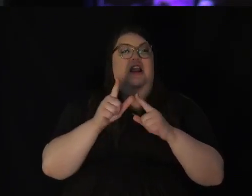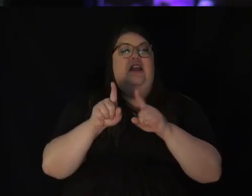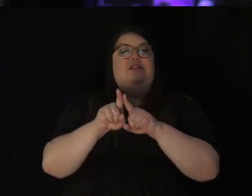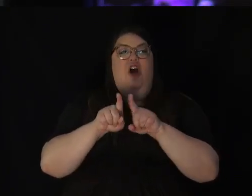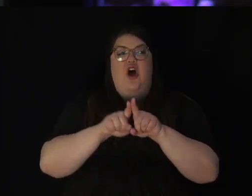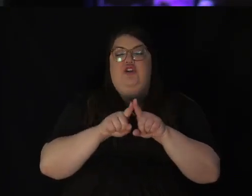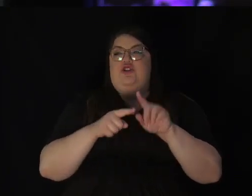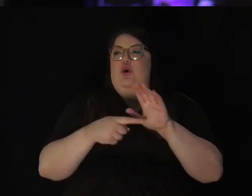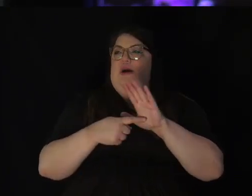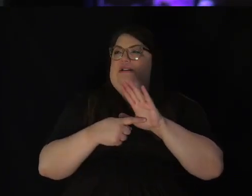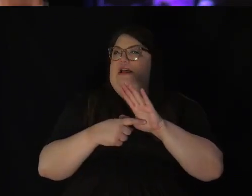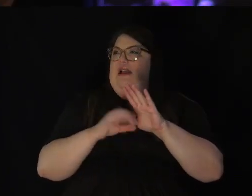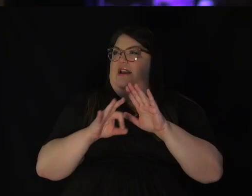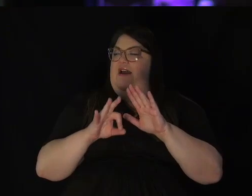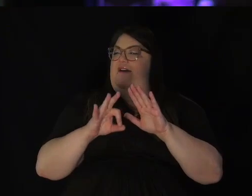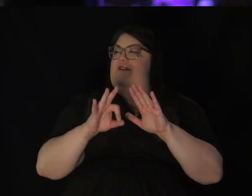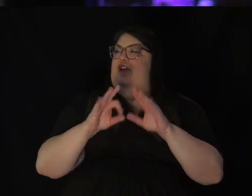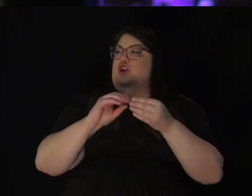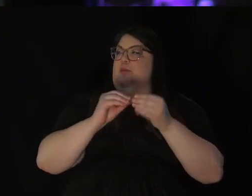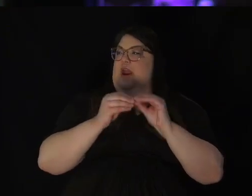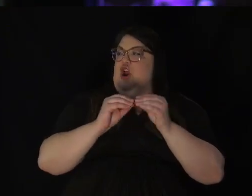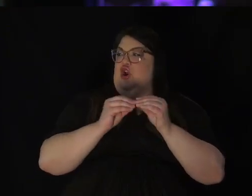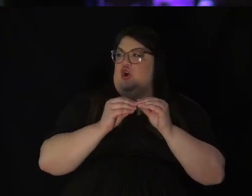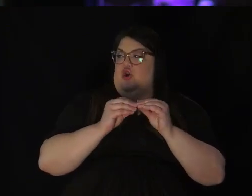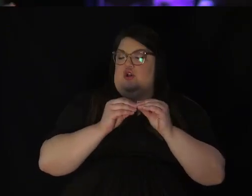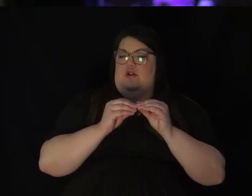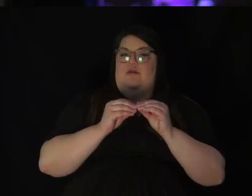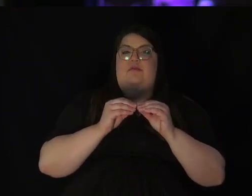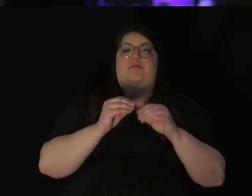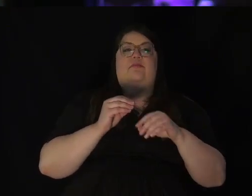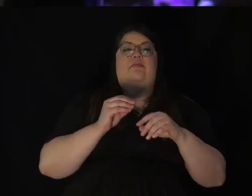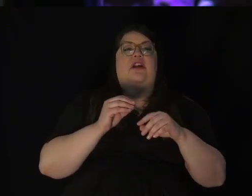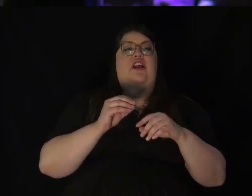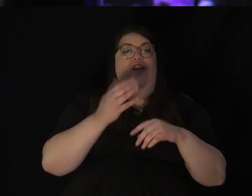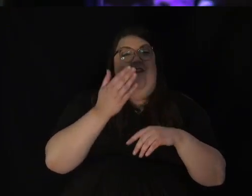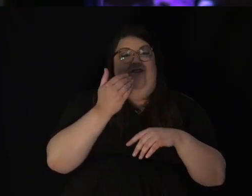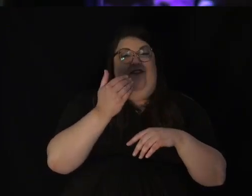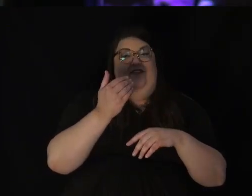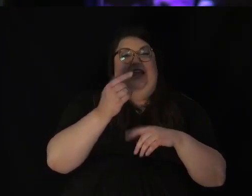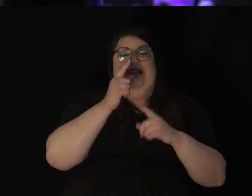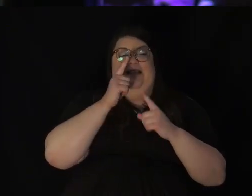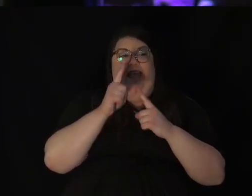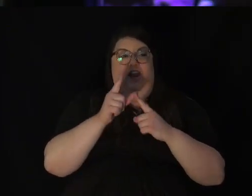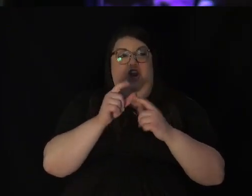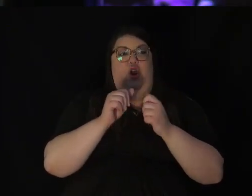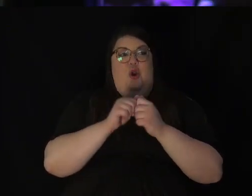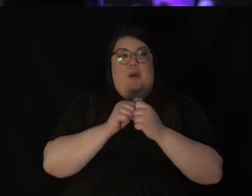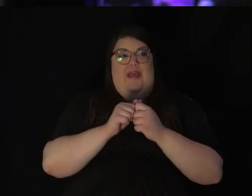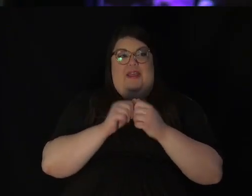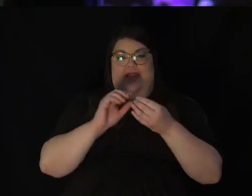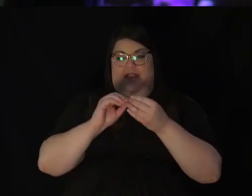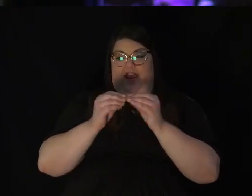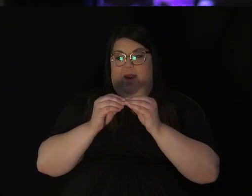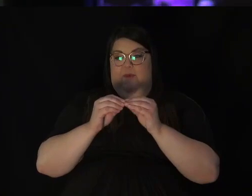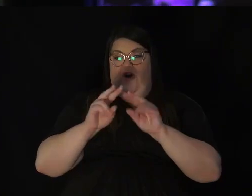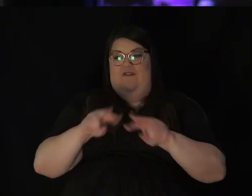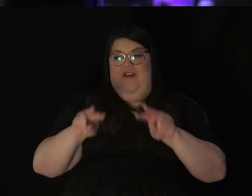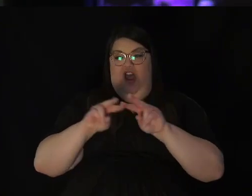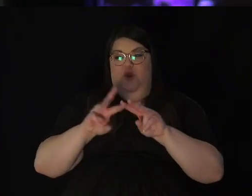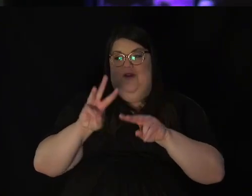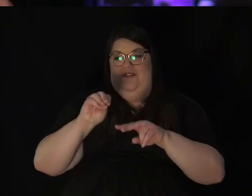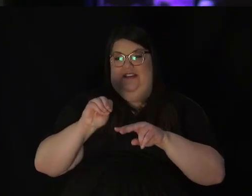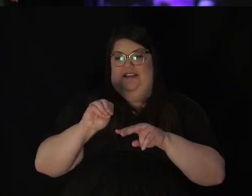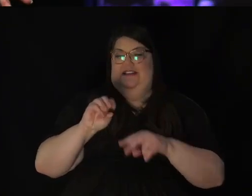numerical number. And the 15th letter with the numerical value of 60 is